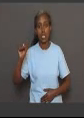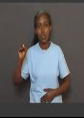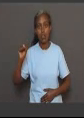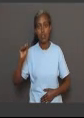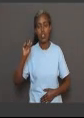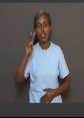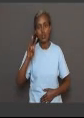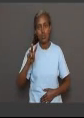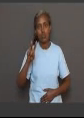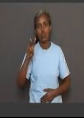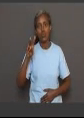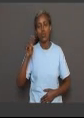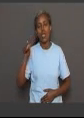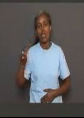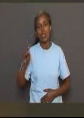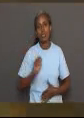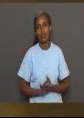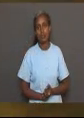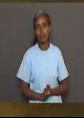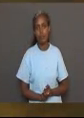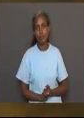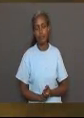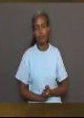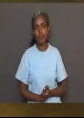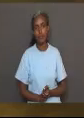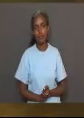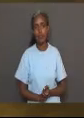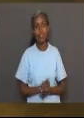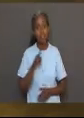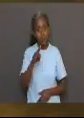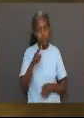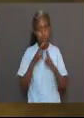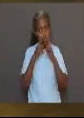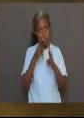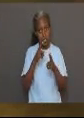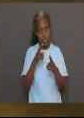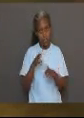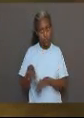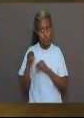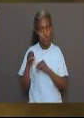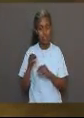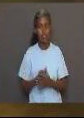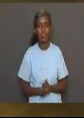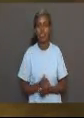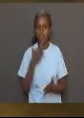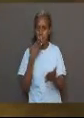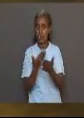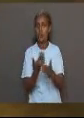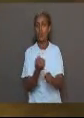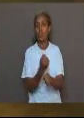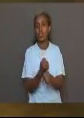cosine of 2x. Was that your answer, students? Good